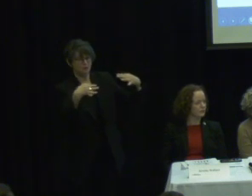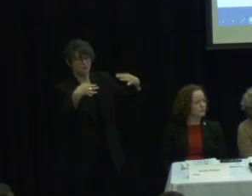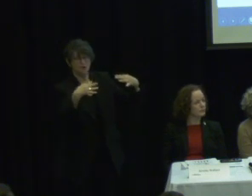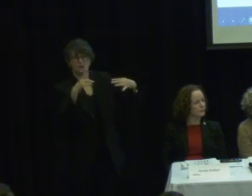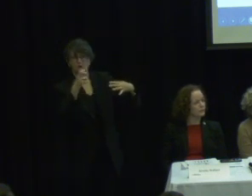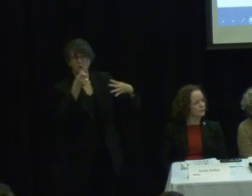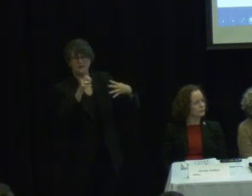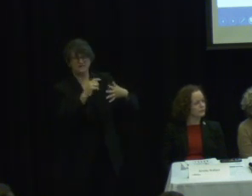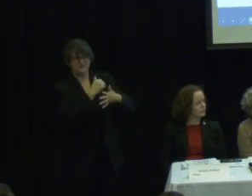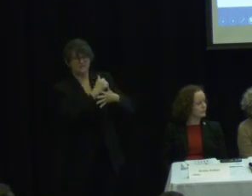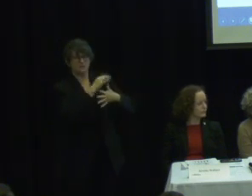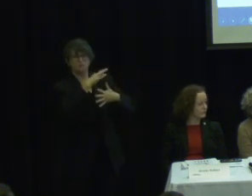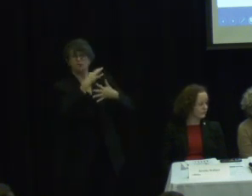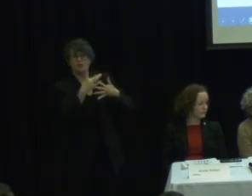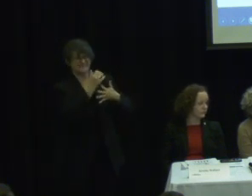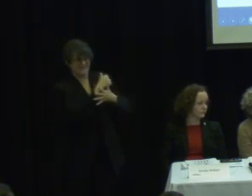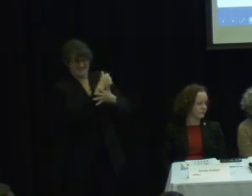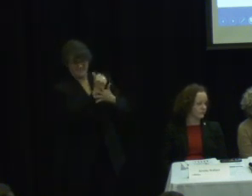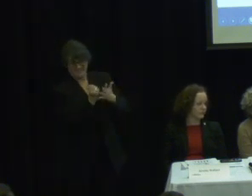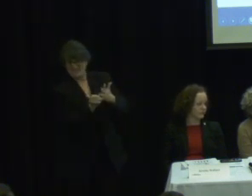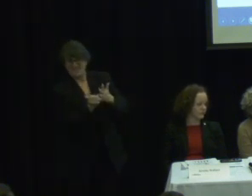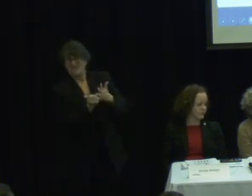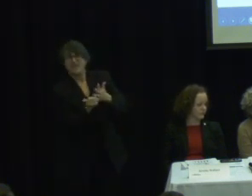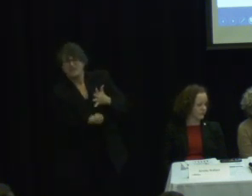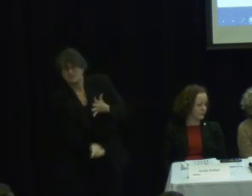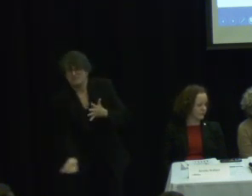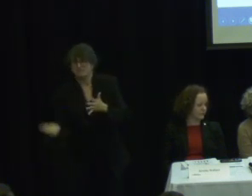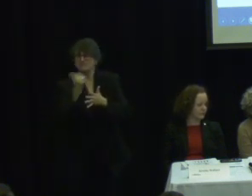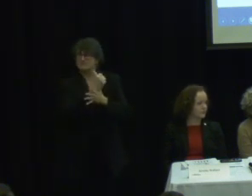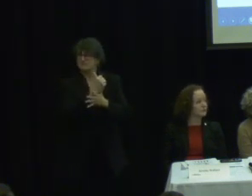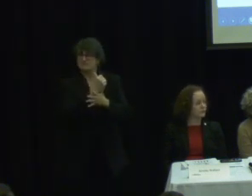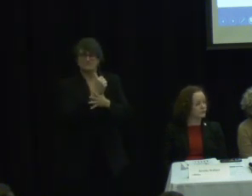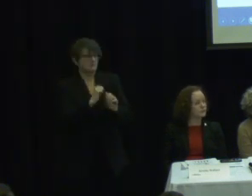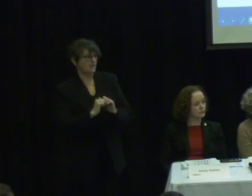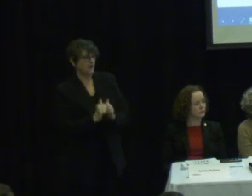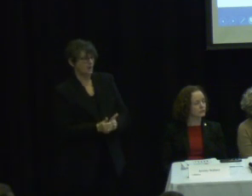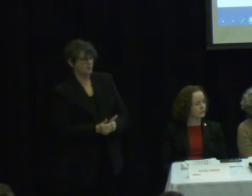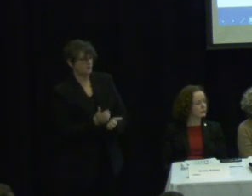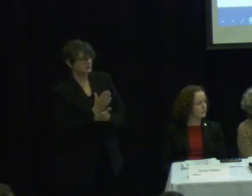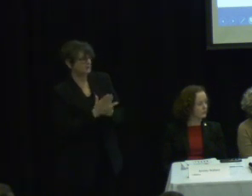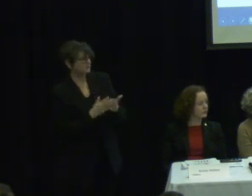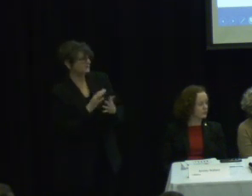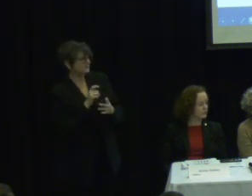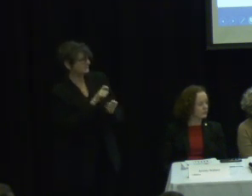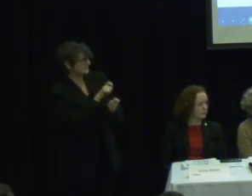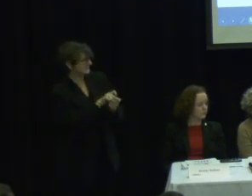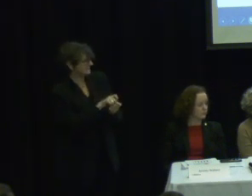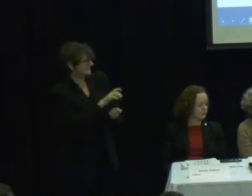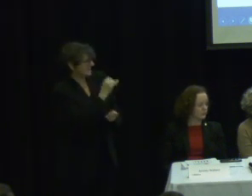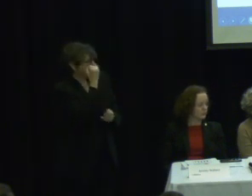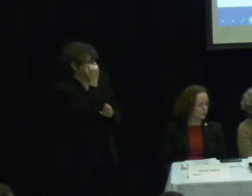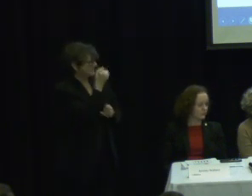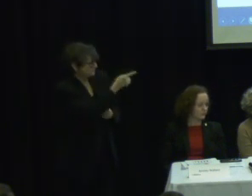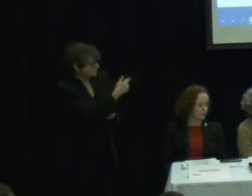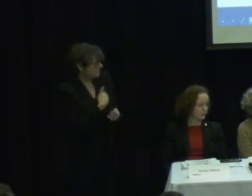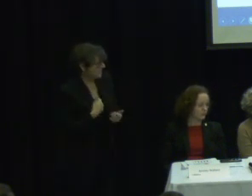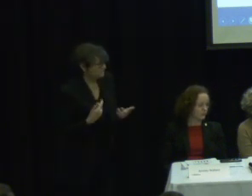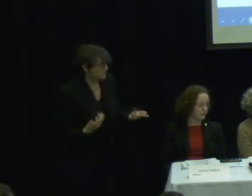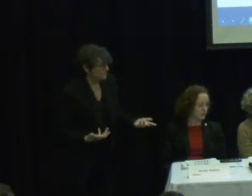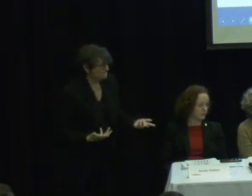them. Can you speak more to some specifics that you might have in mind? There's a lot of,